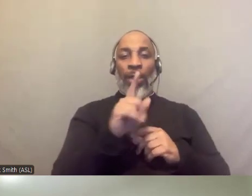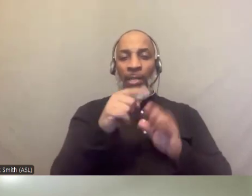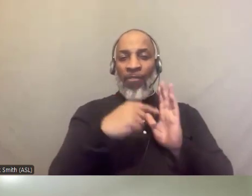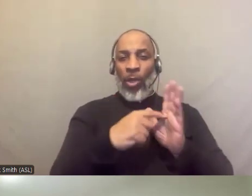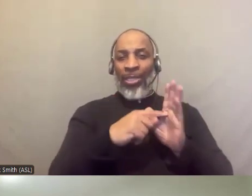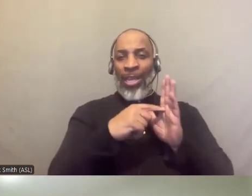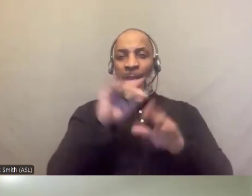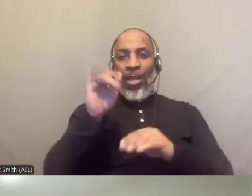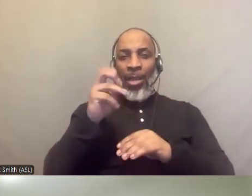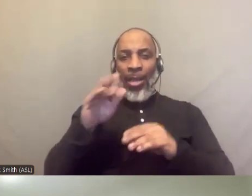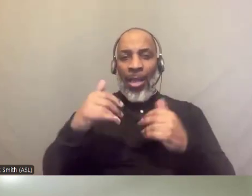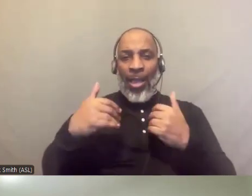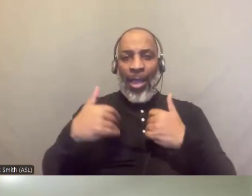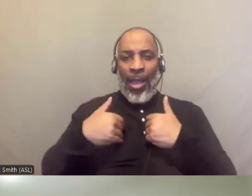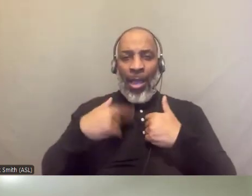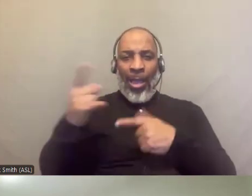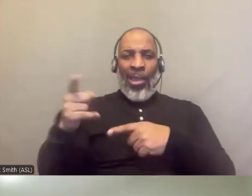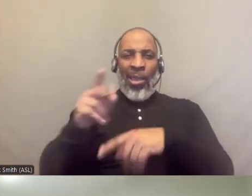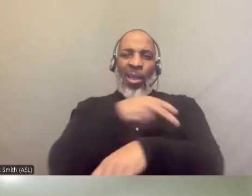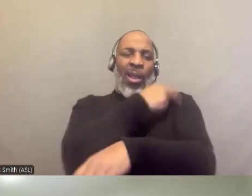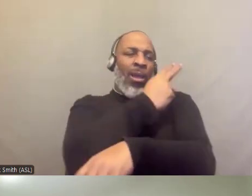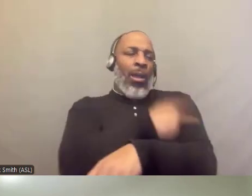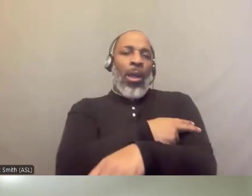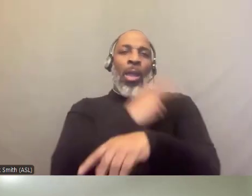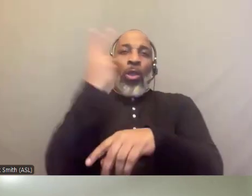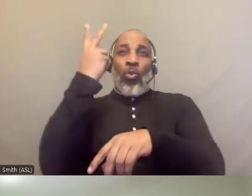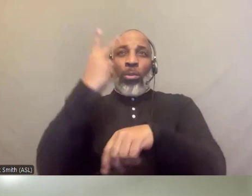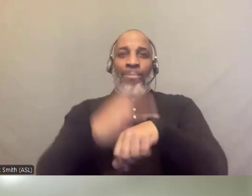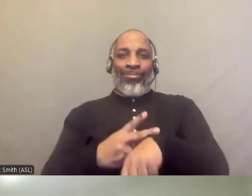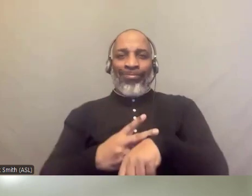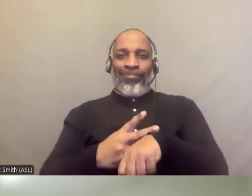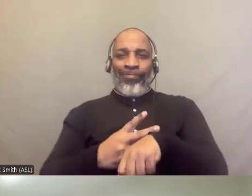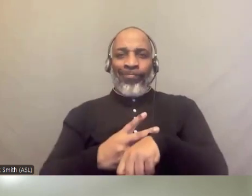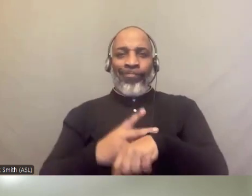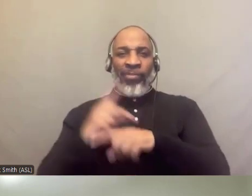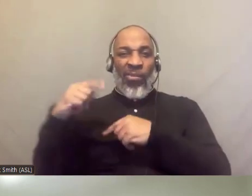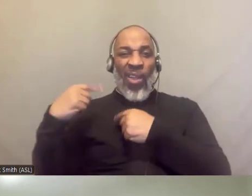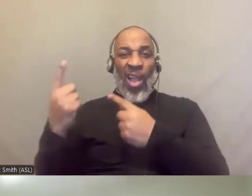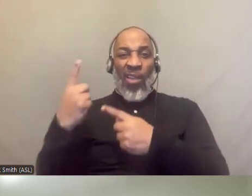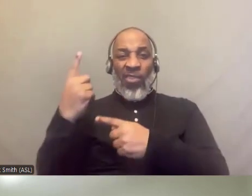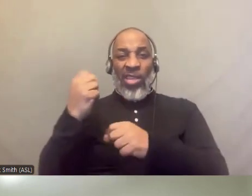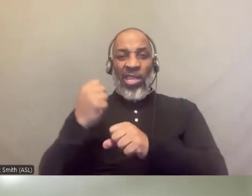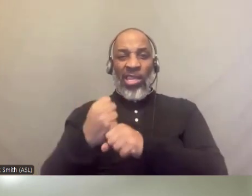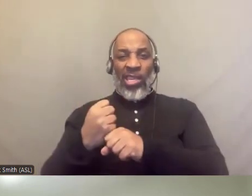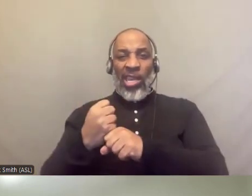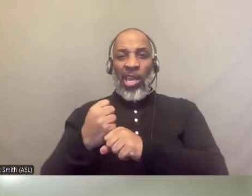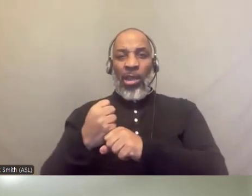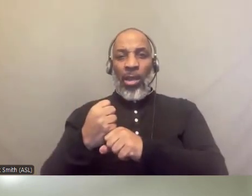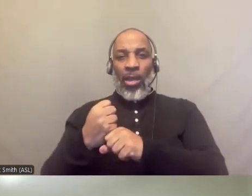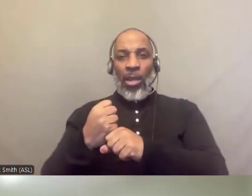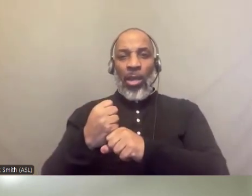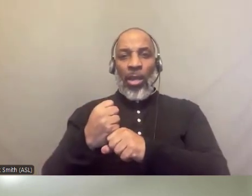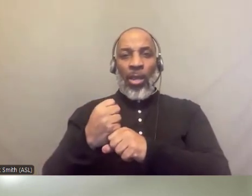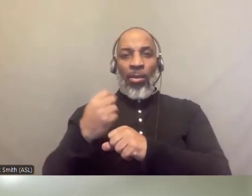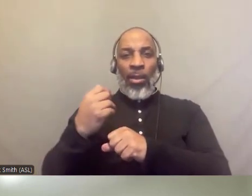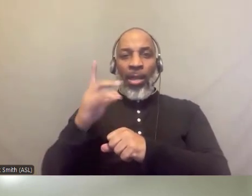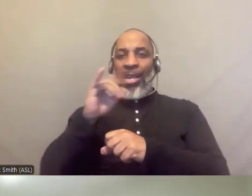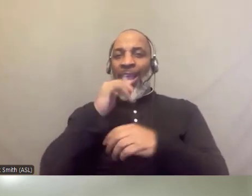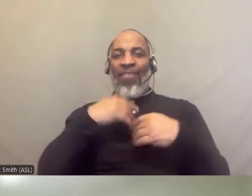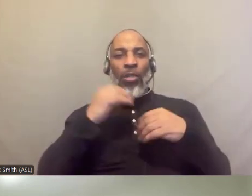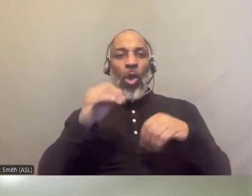is John has been hospitalized twice in the past year for heart condition. He has no symptoms at the present